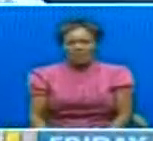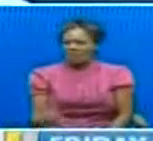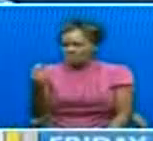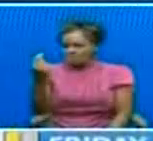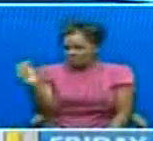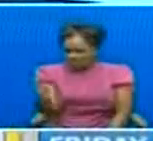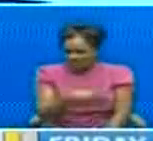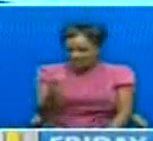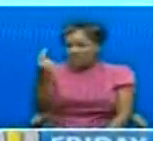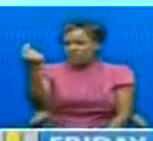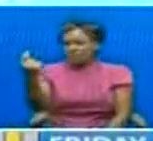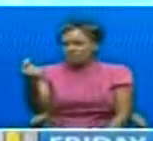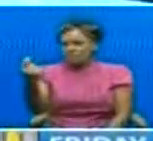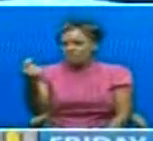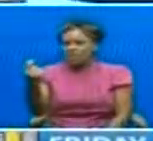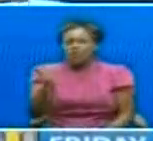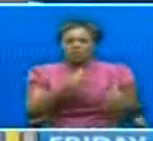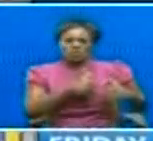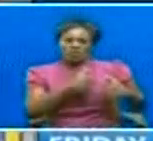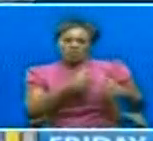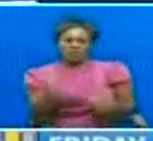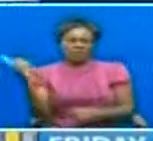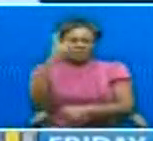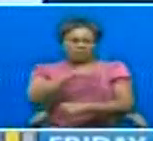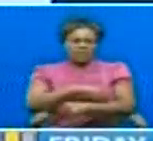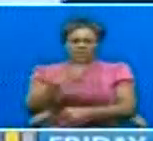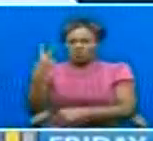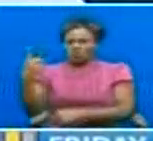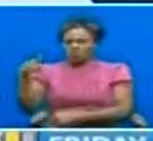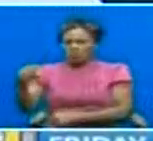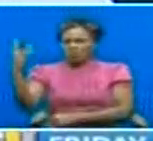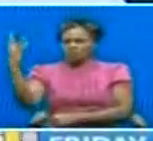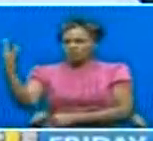ago, Valentine's Day, we got to hear about this 2.4 million